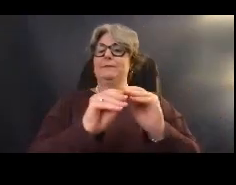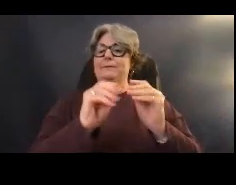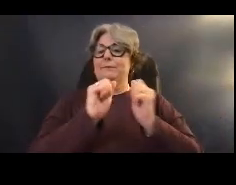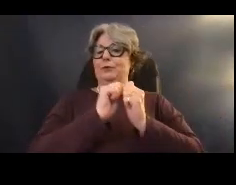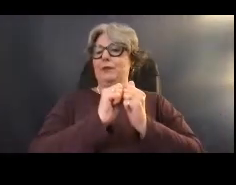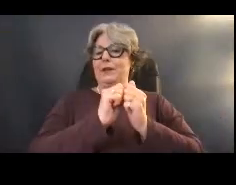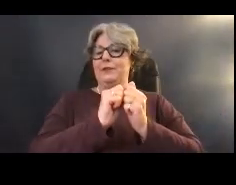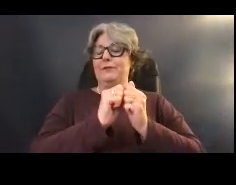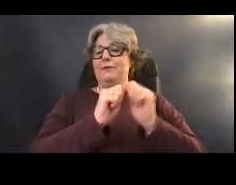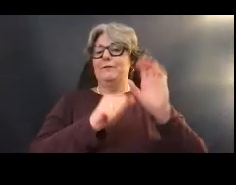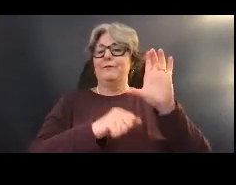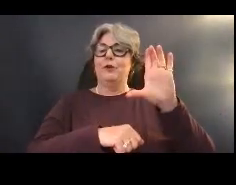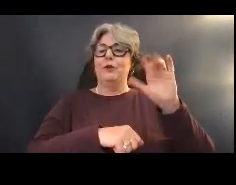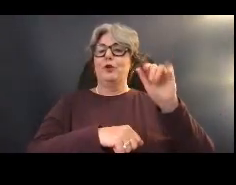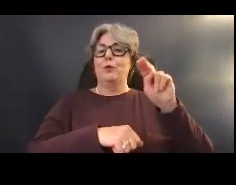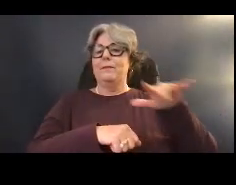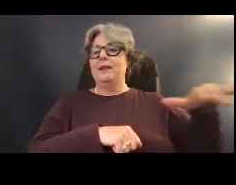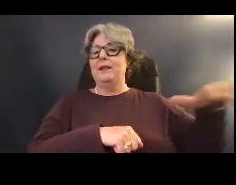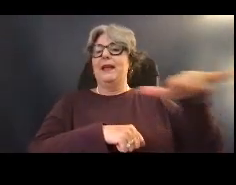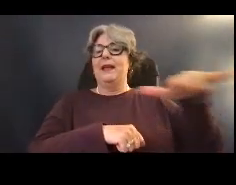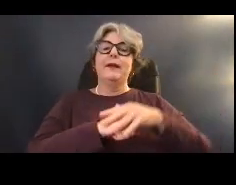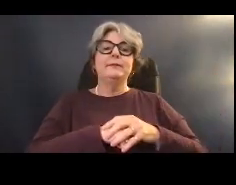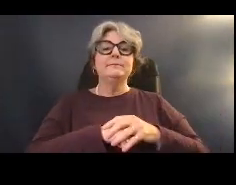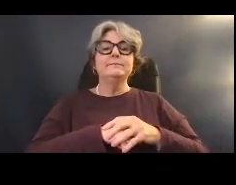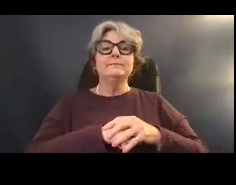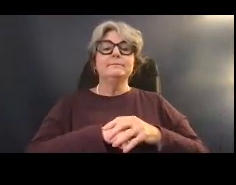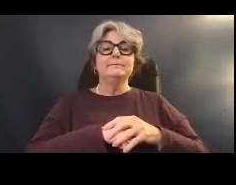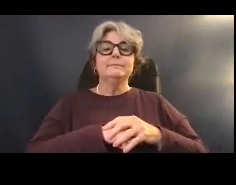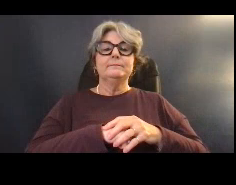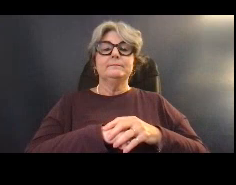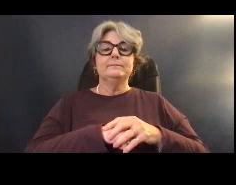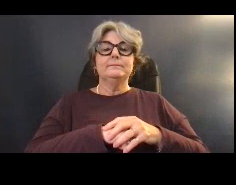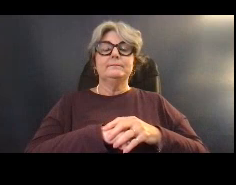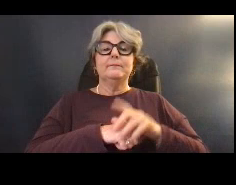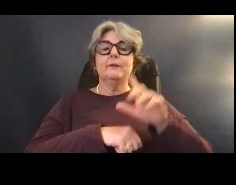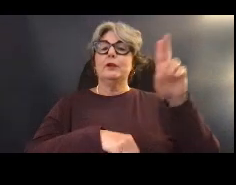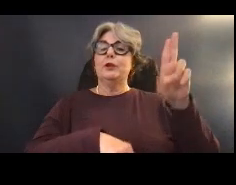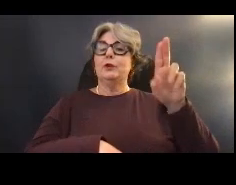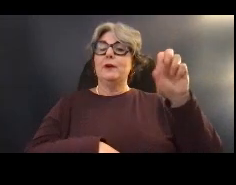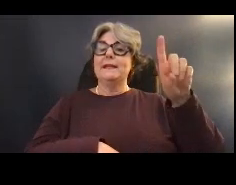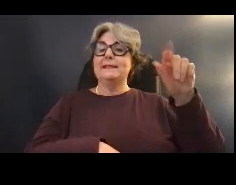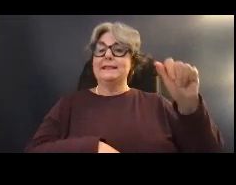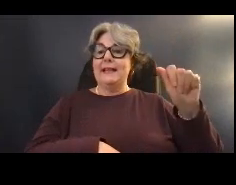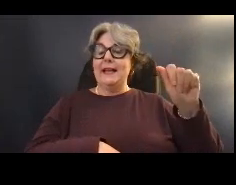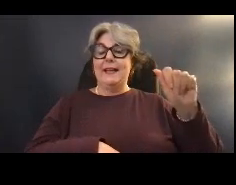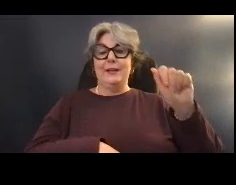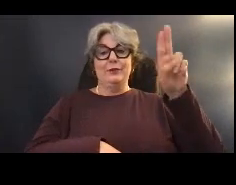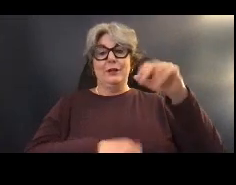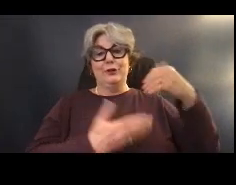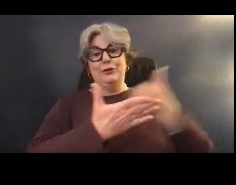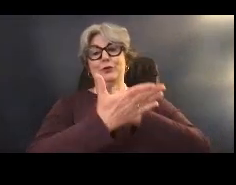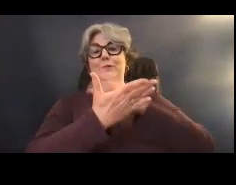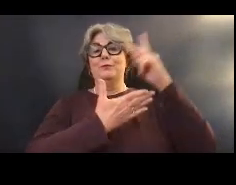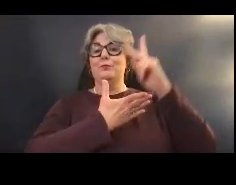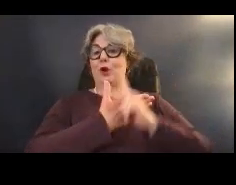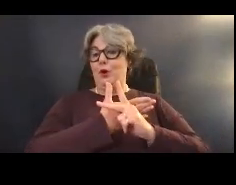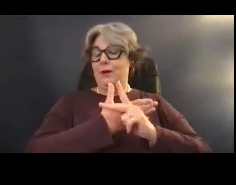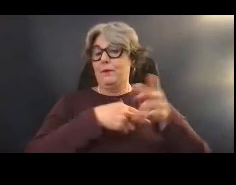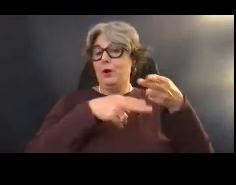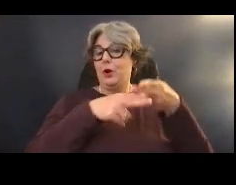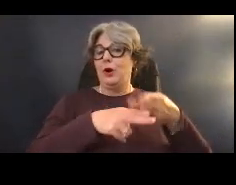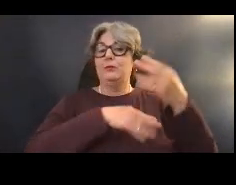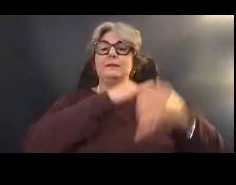for the Caribbean. So I'm going to talk a little bit about one of USDA's and the US's newest initiatives, and it's called